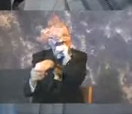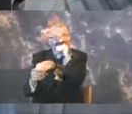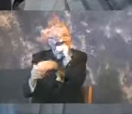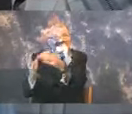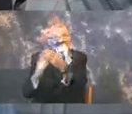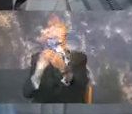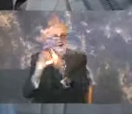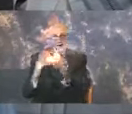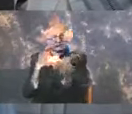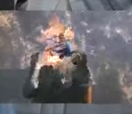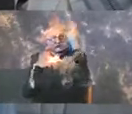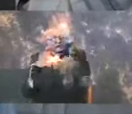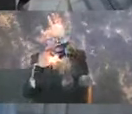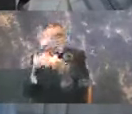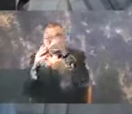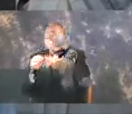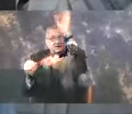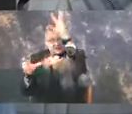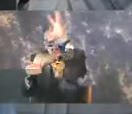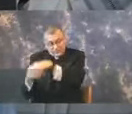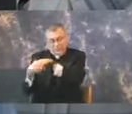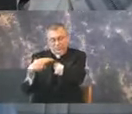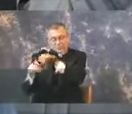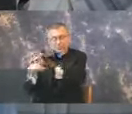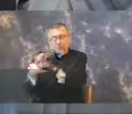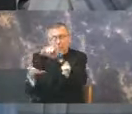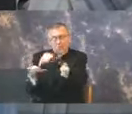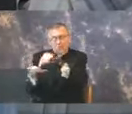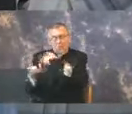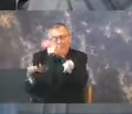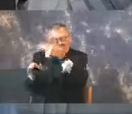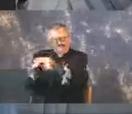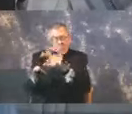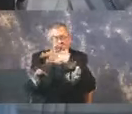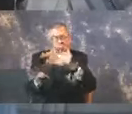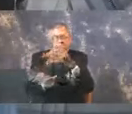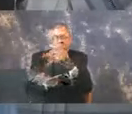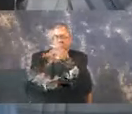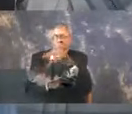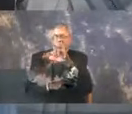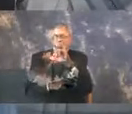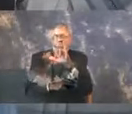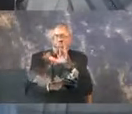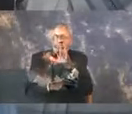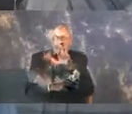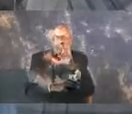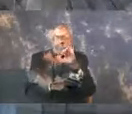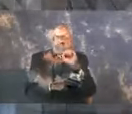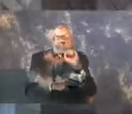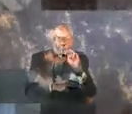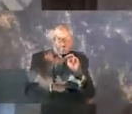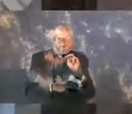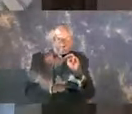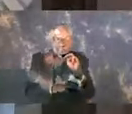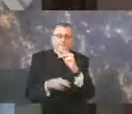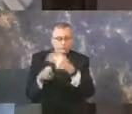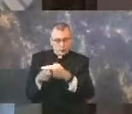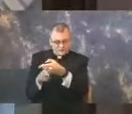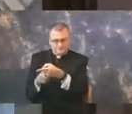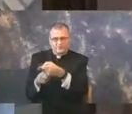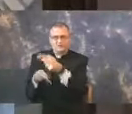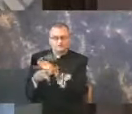the name of Chrism. And with it, you've anointed your priests, prophets, kings, and martyrs.